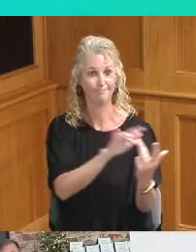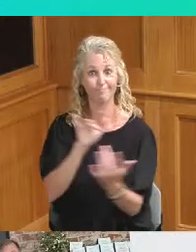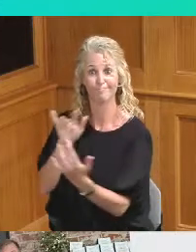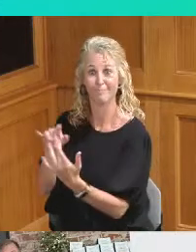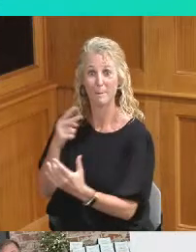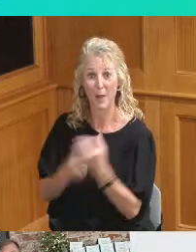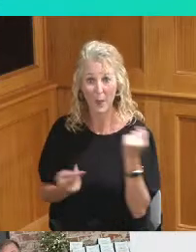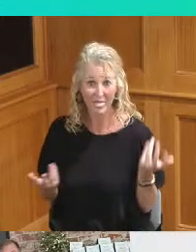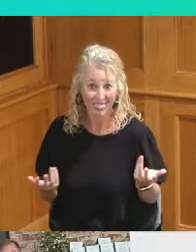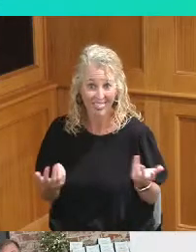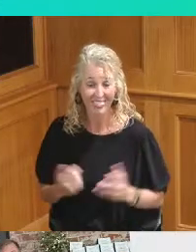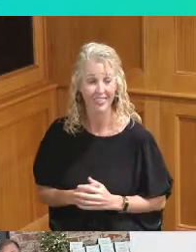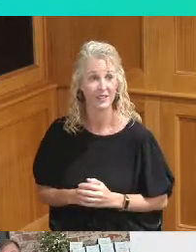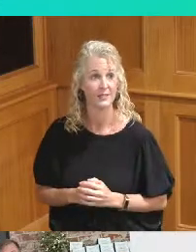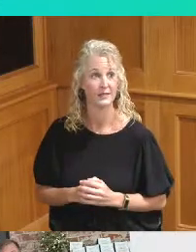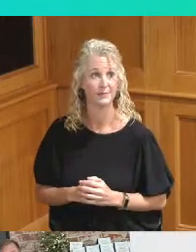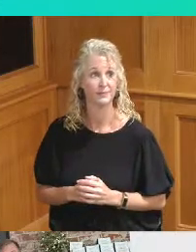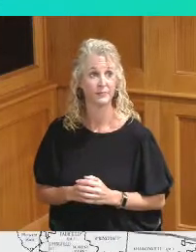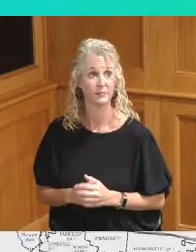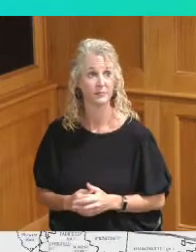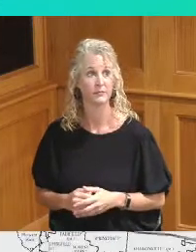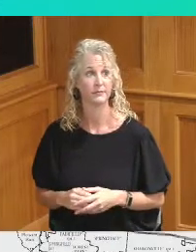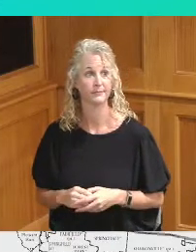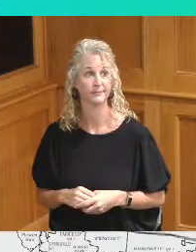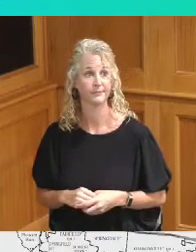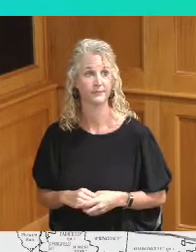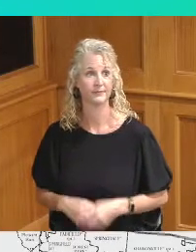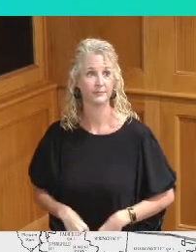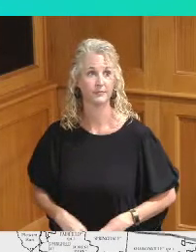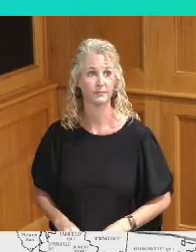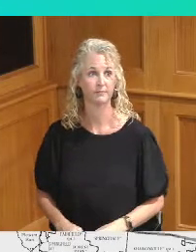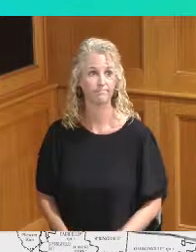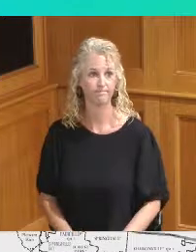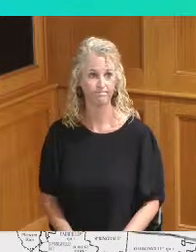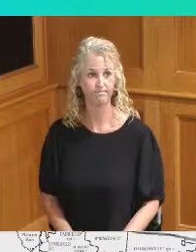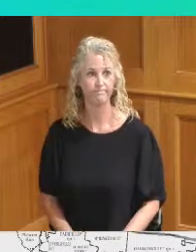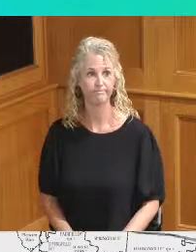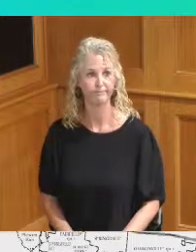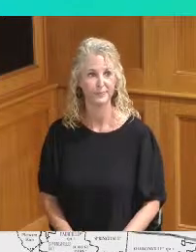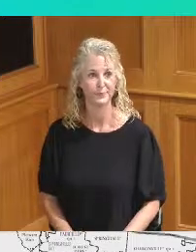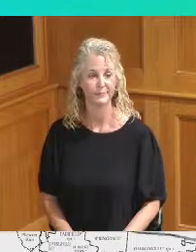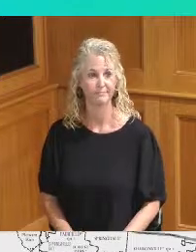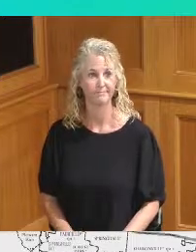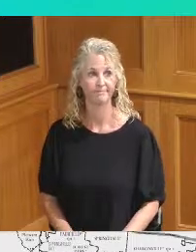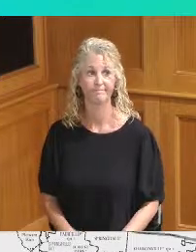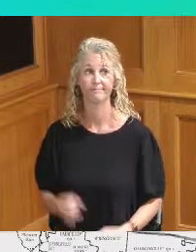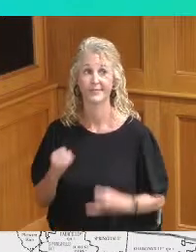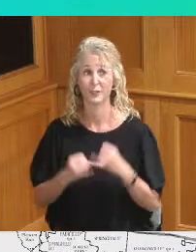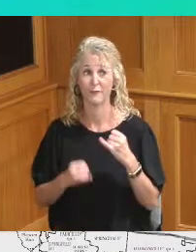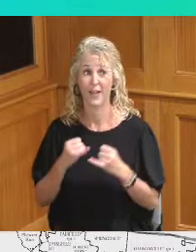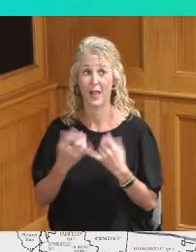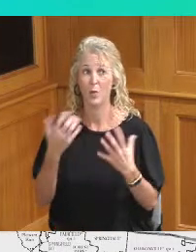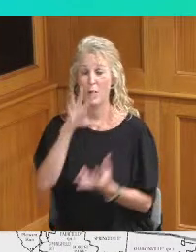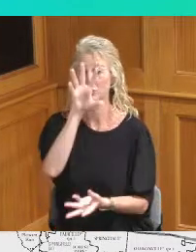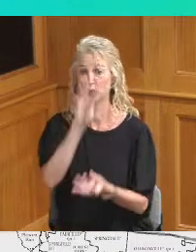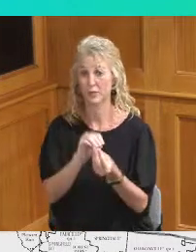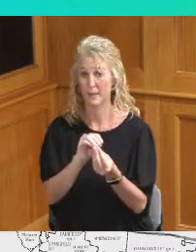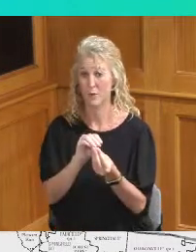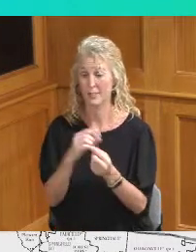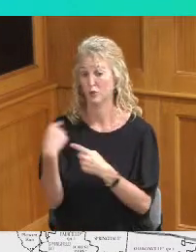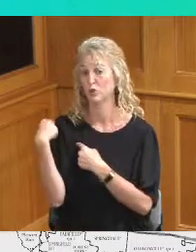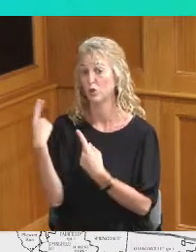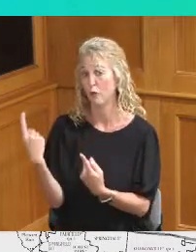two business blitzes. Finally, just summarizing our impact to